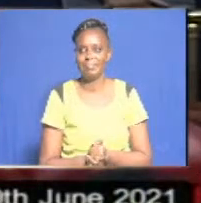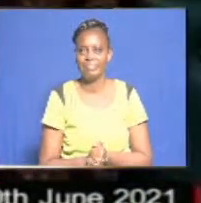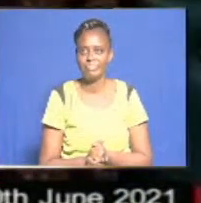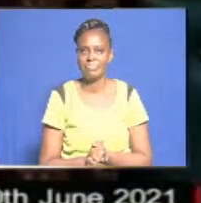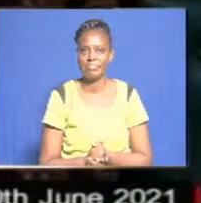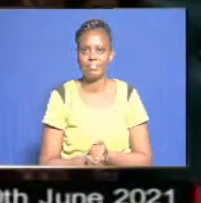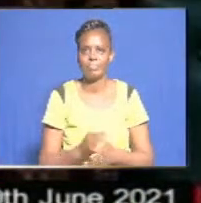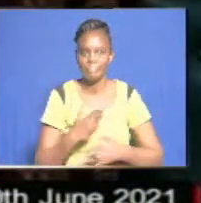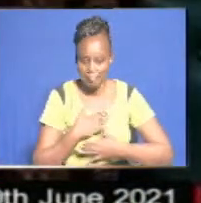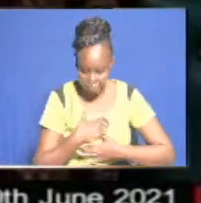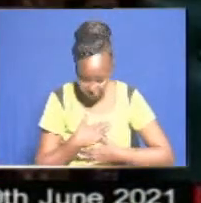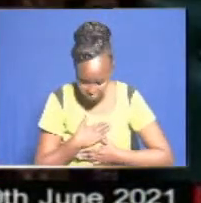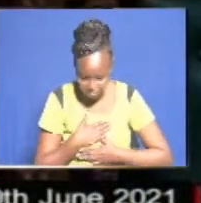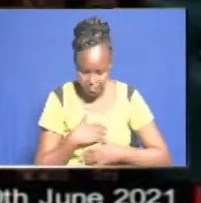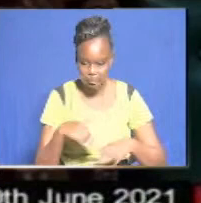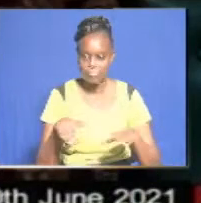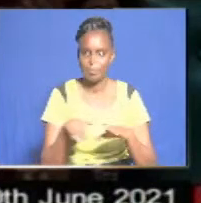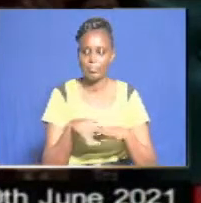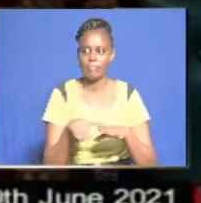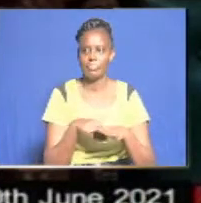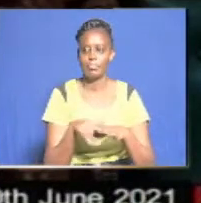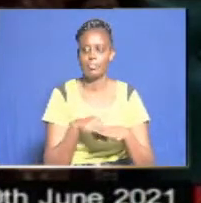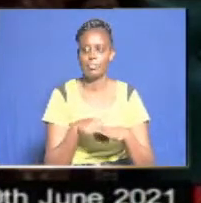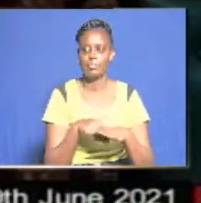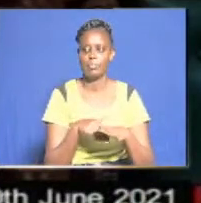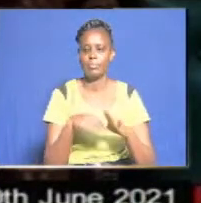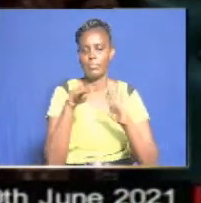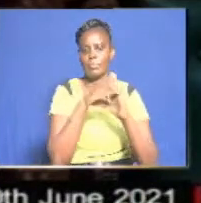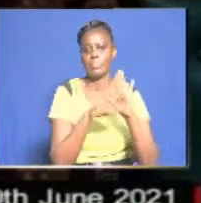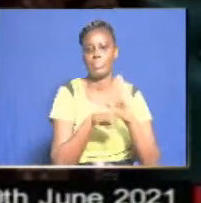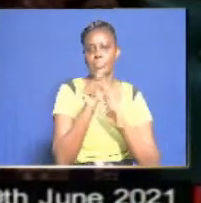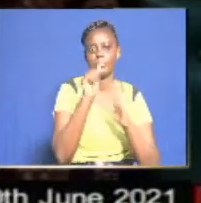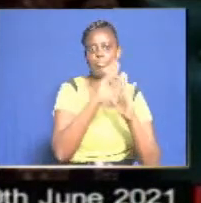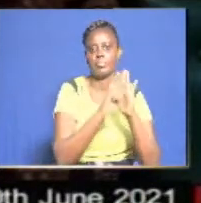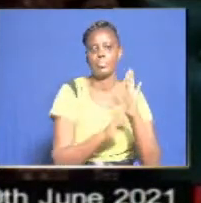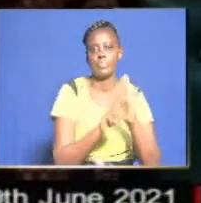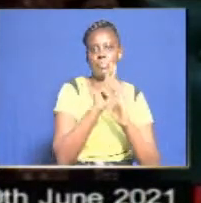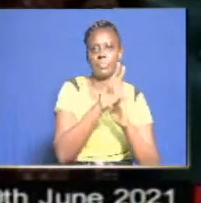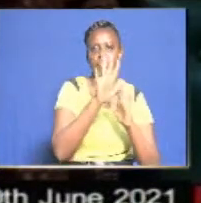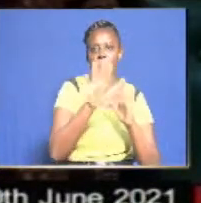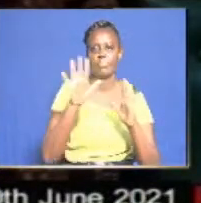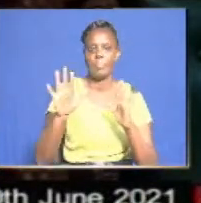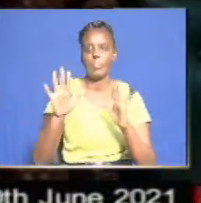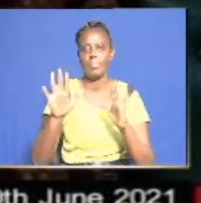Honour members, paragraph A of Standing Order 255,